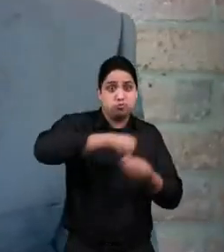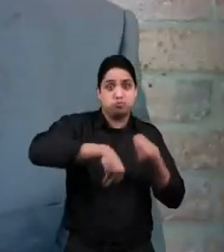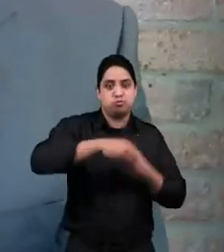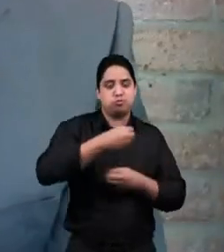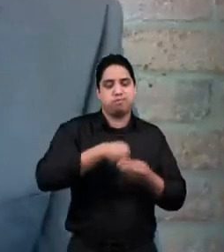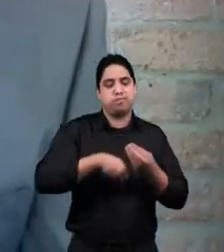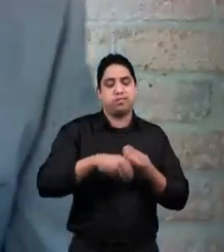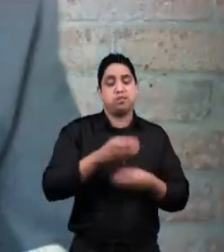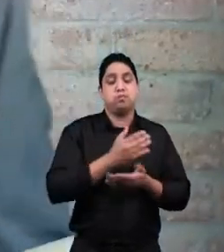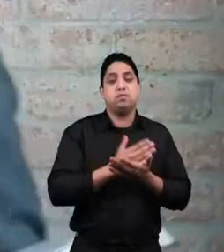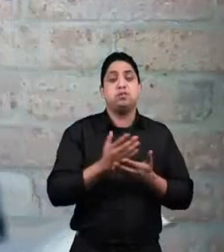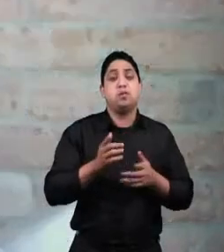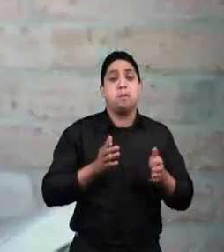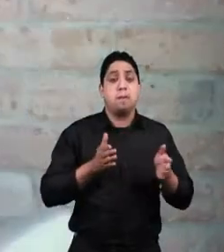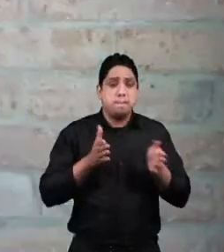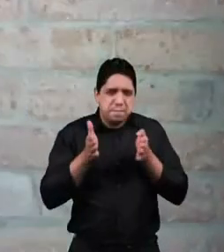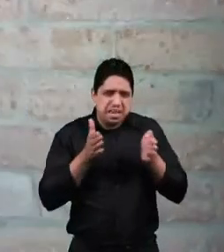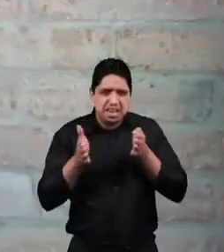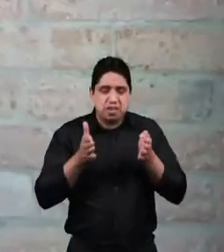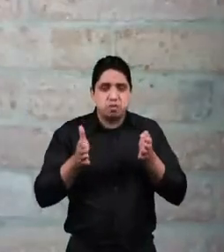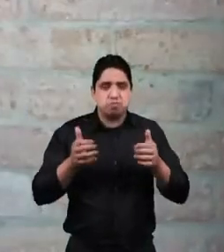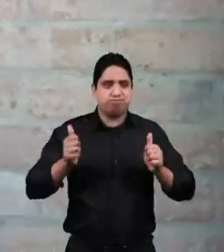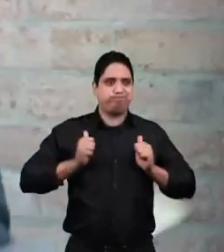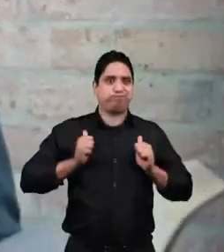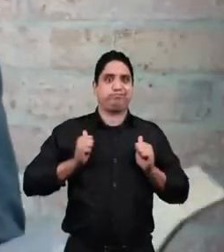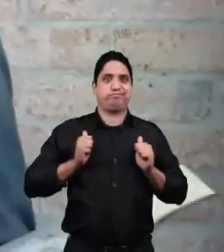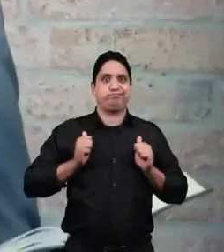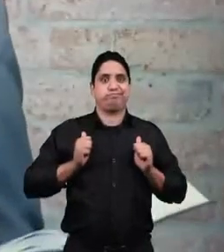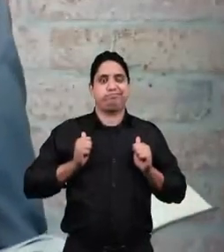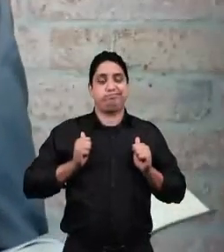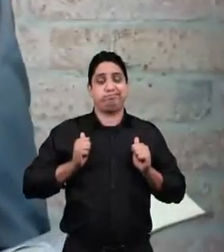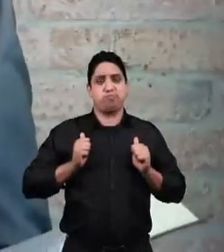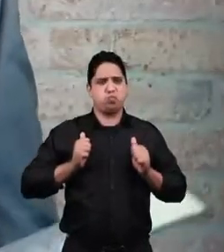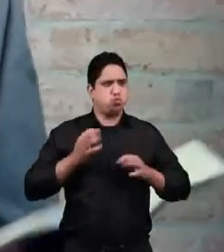It was mixed and passed through a moment